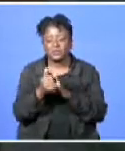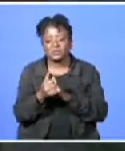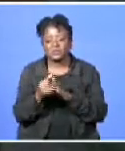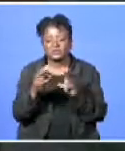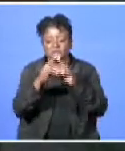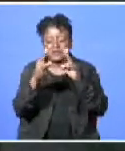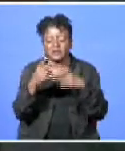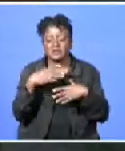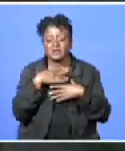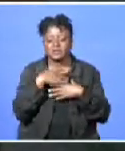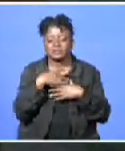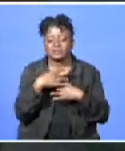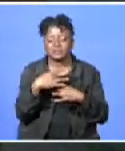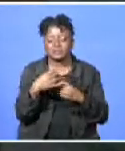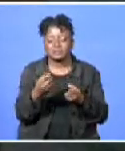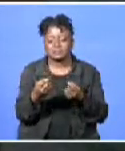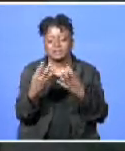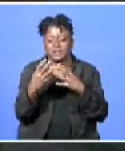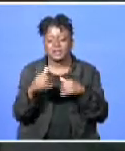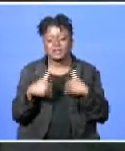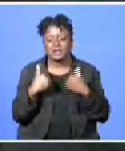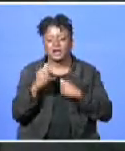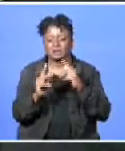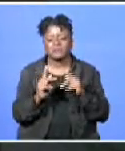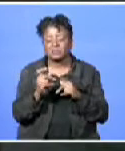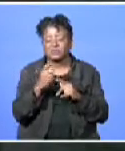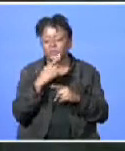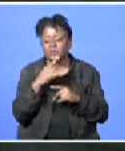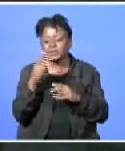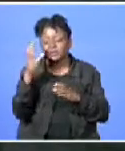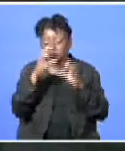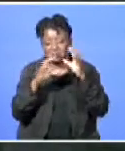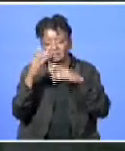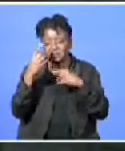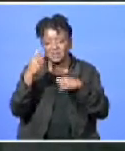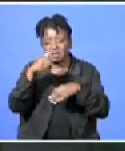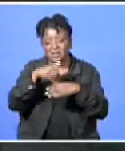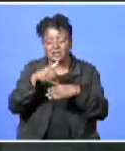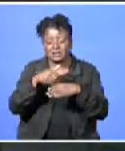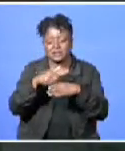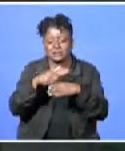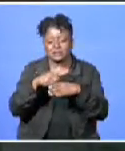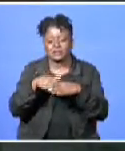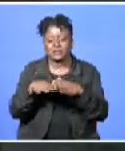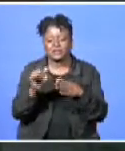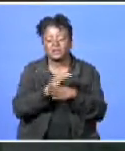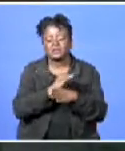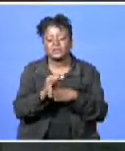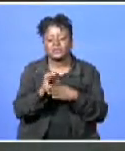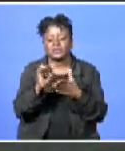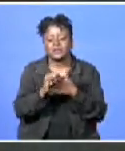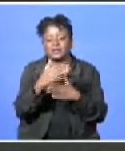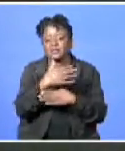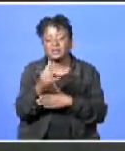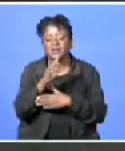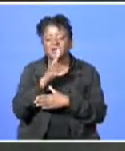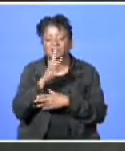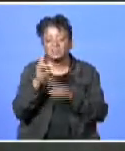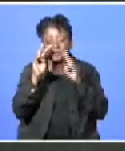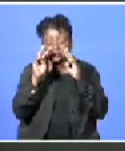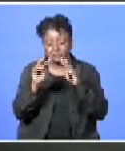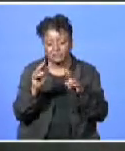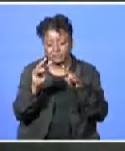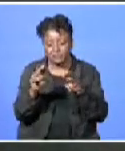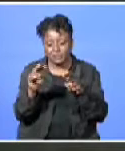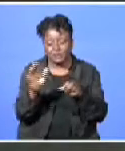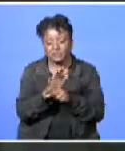this, because there are many young people who are seeking to get into the industry, that they be vigilant and